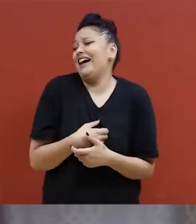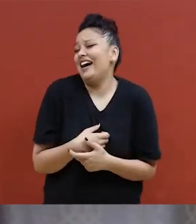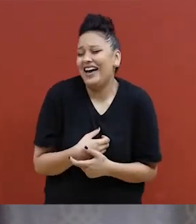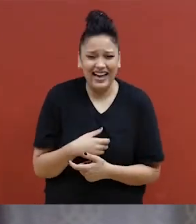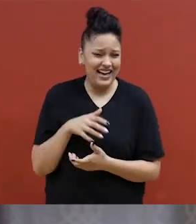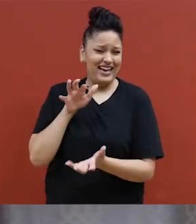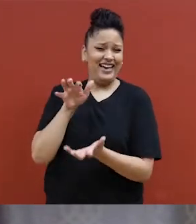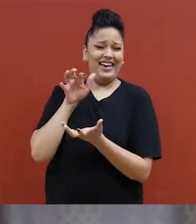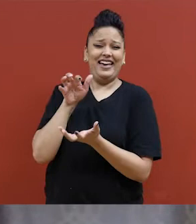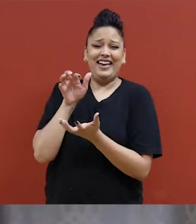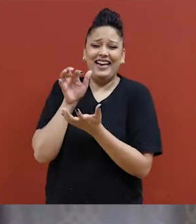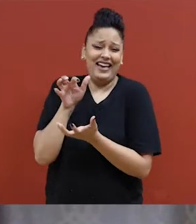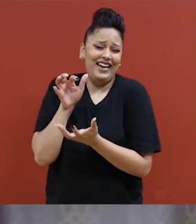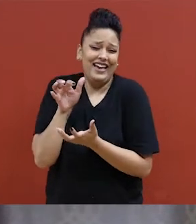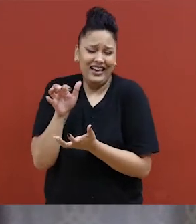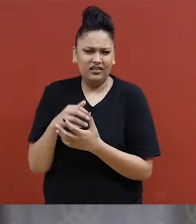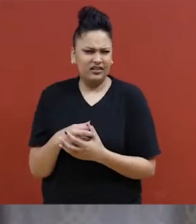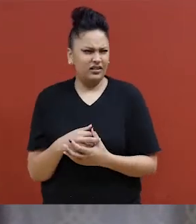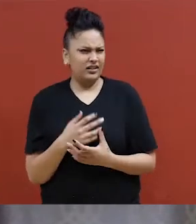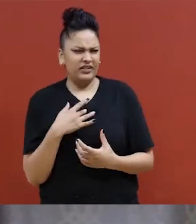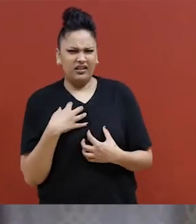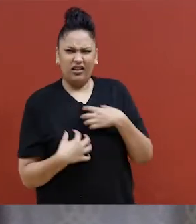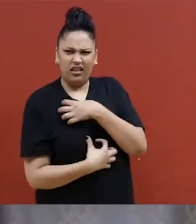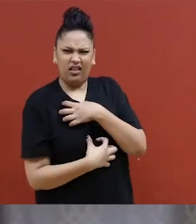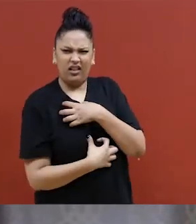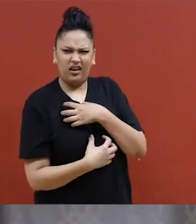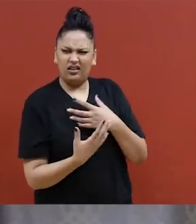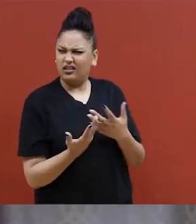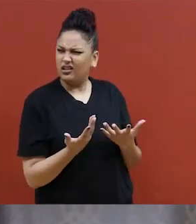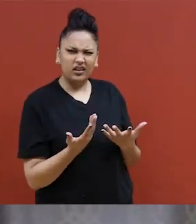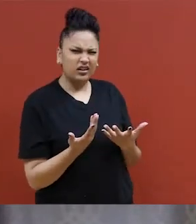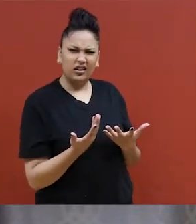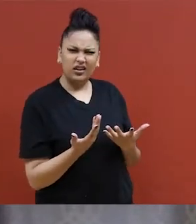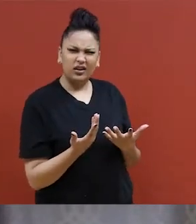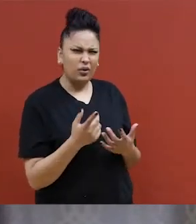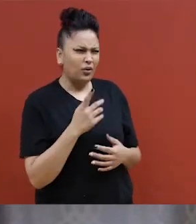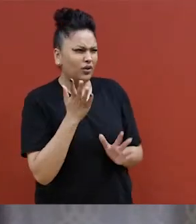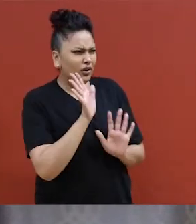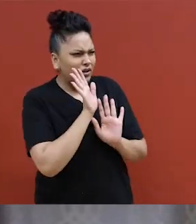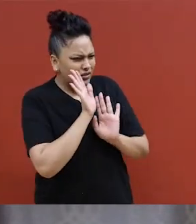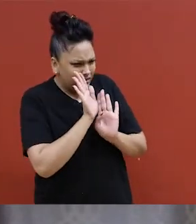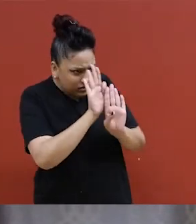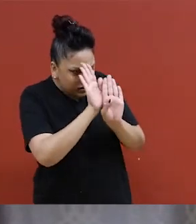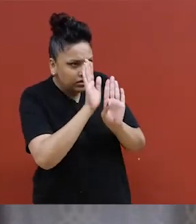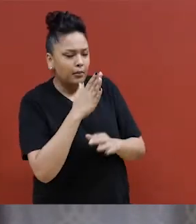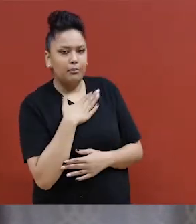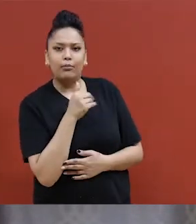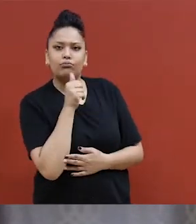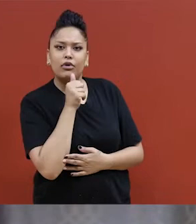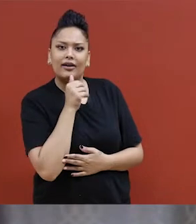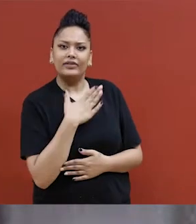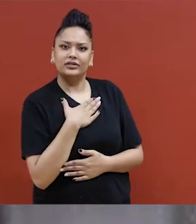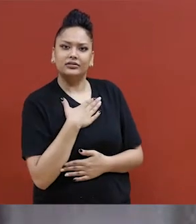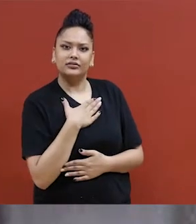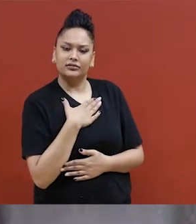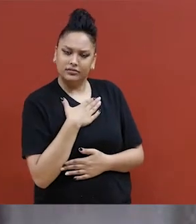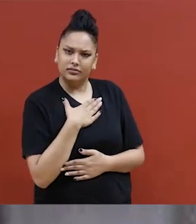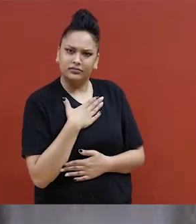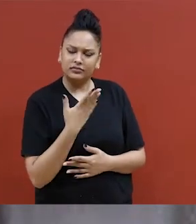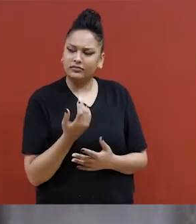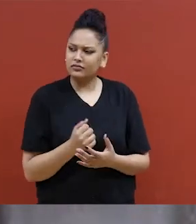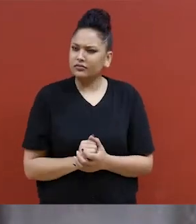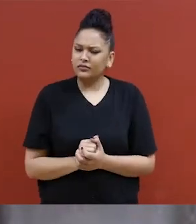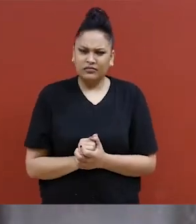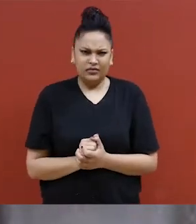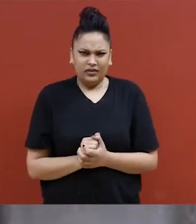me. So that made me feel like my privacy wasn't important to her. It was kind of a joke. So